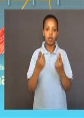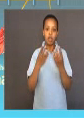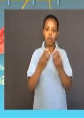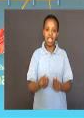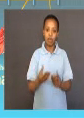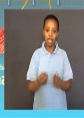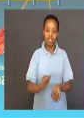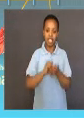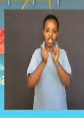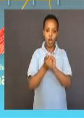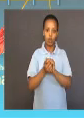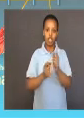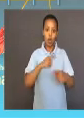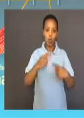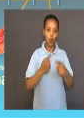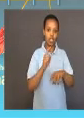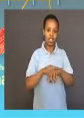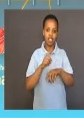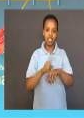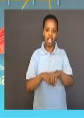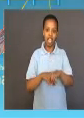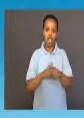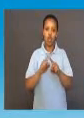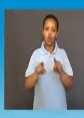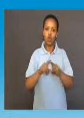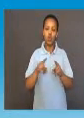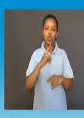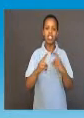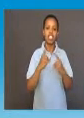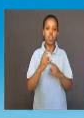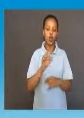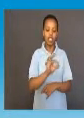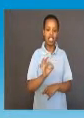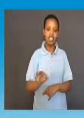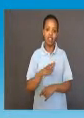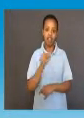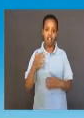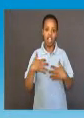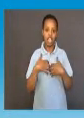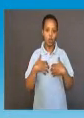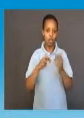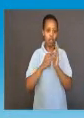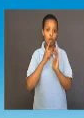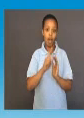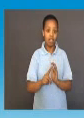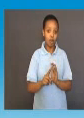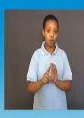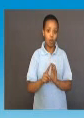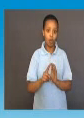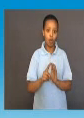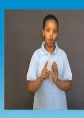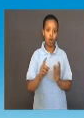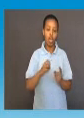of evolution, species of plants and animals have